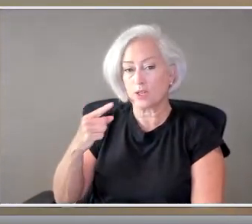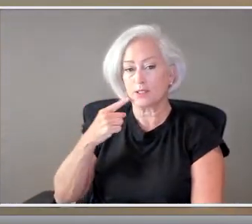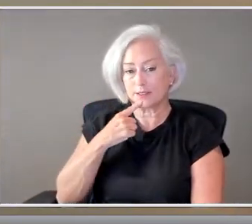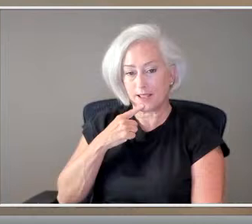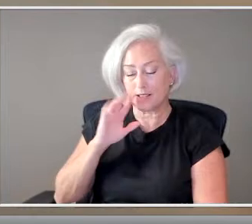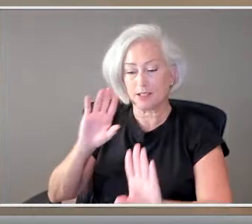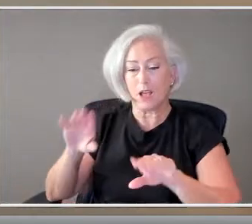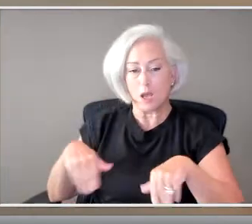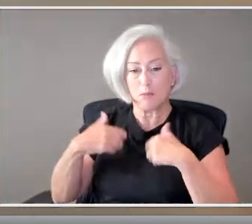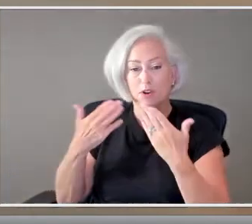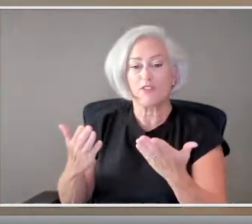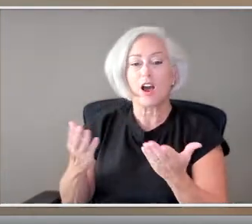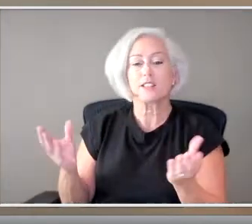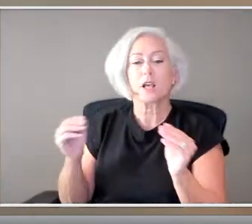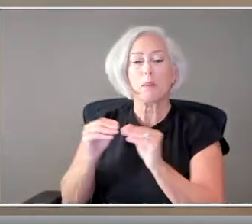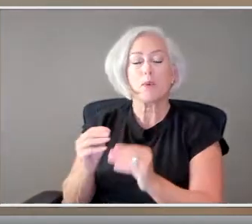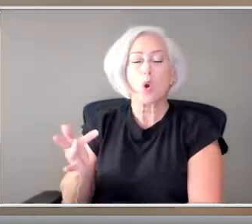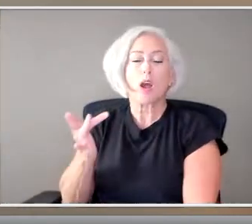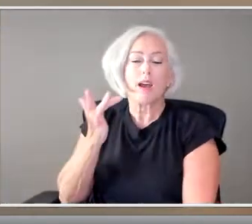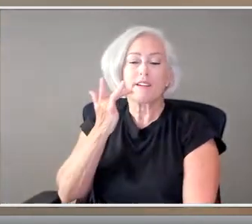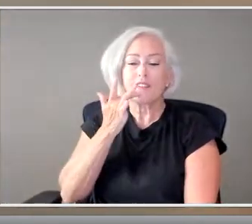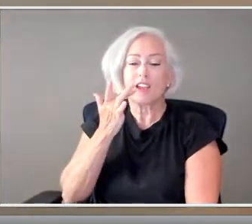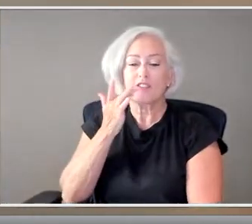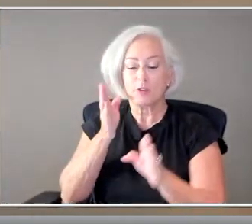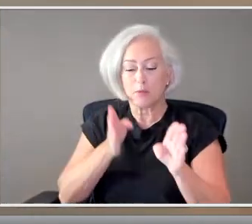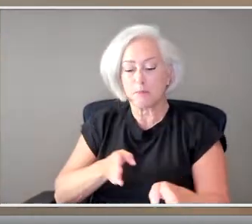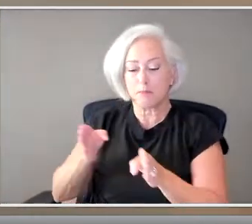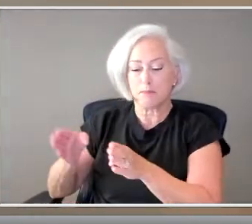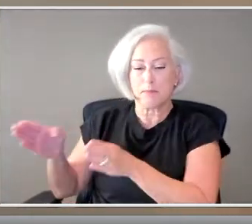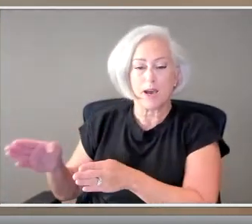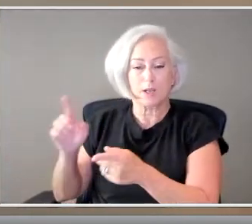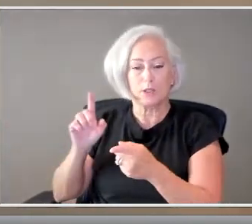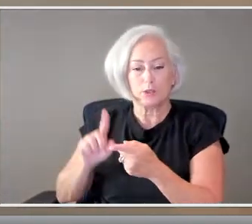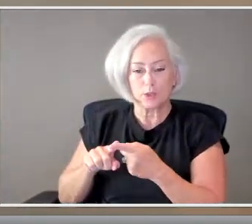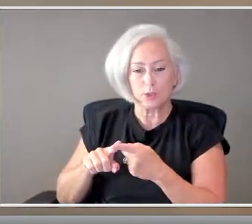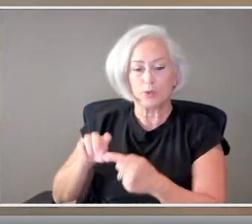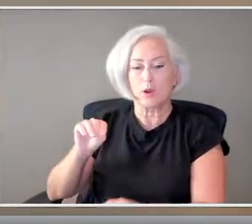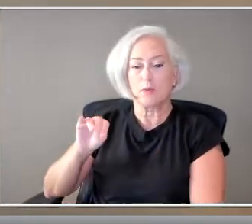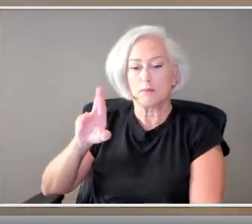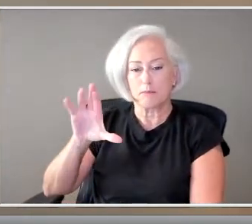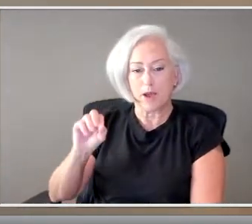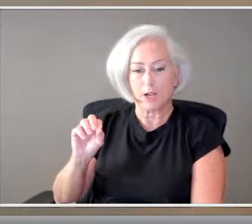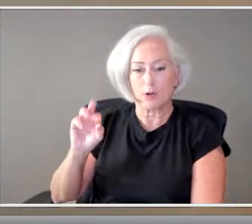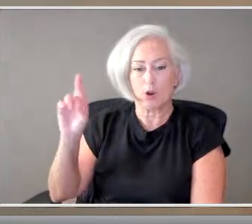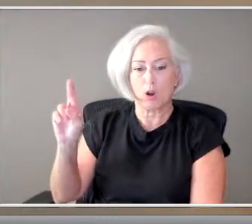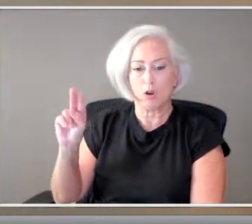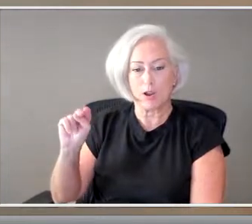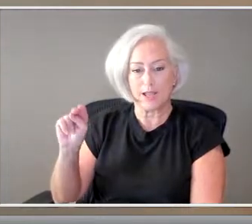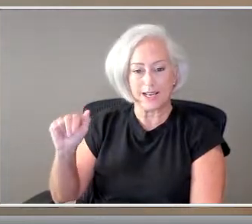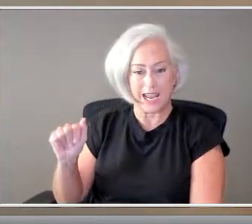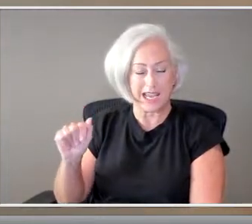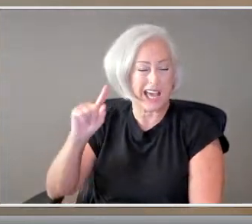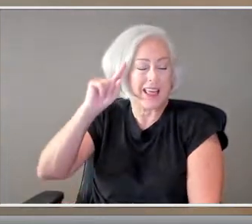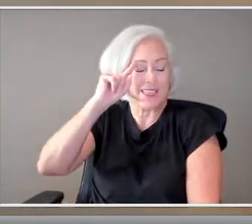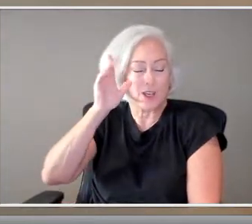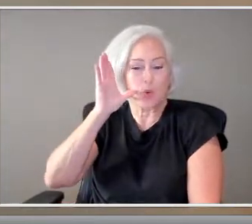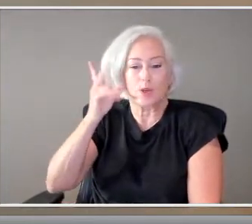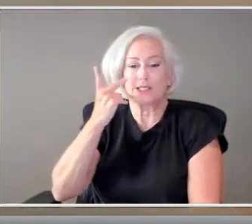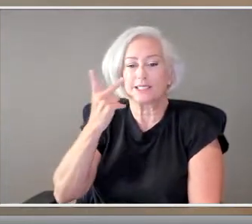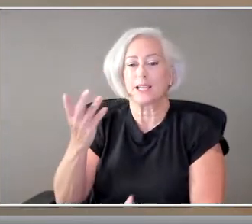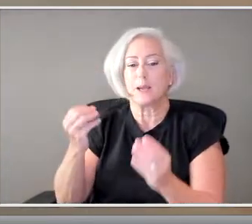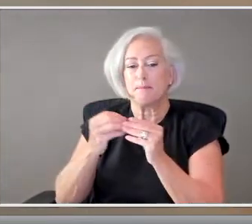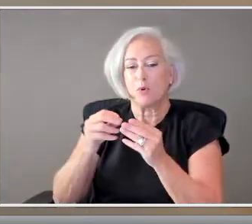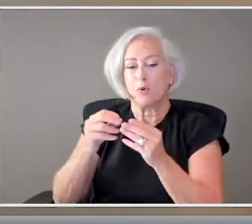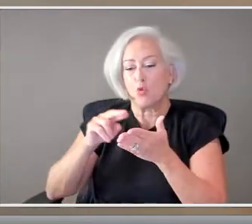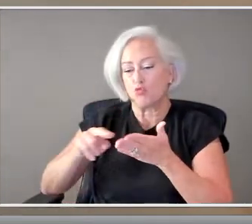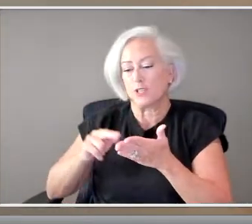favorable pattern to these microRNAs. And I think that you're going to see a lot more research about this in the future. But I don't think there is